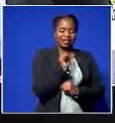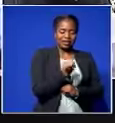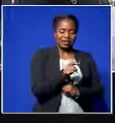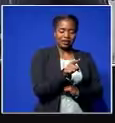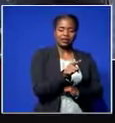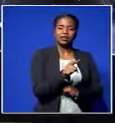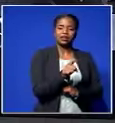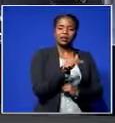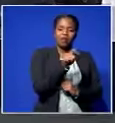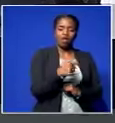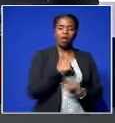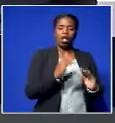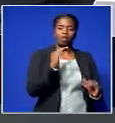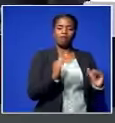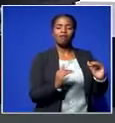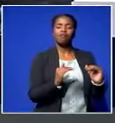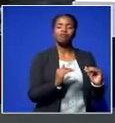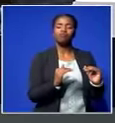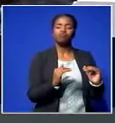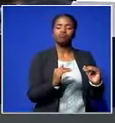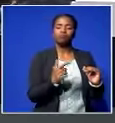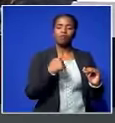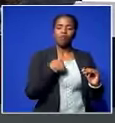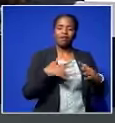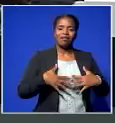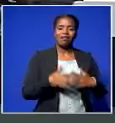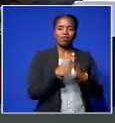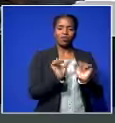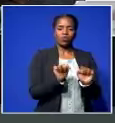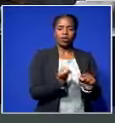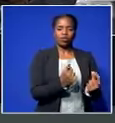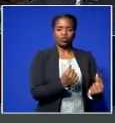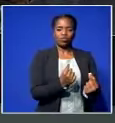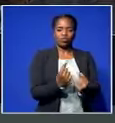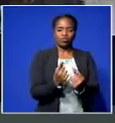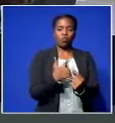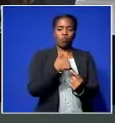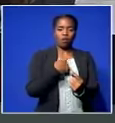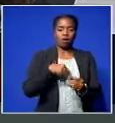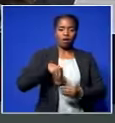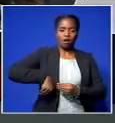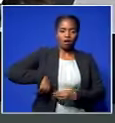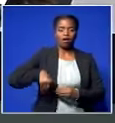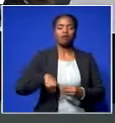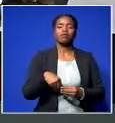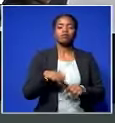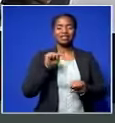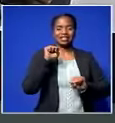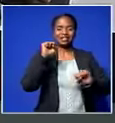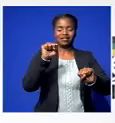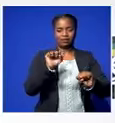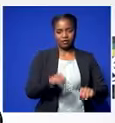bring stability and unity to a province plagued by corruption, division and poor service